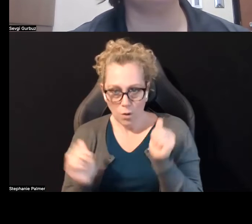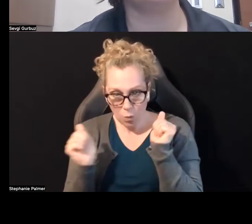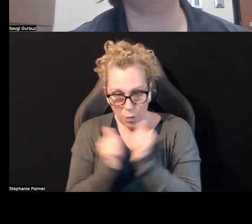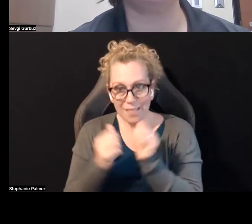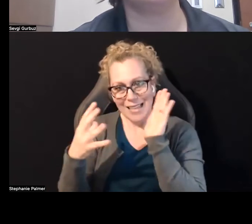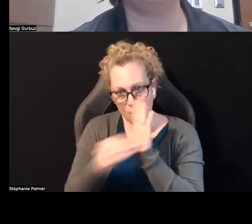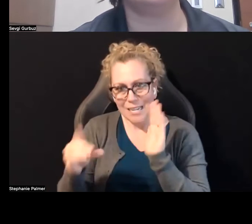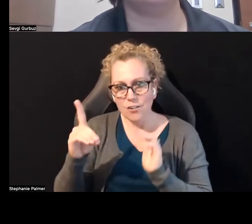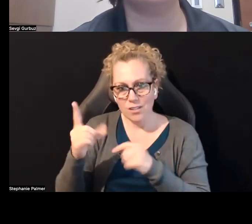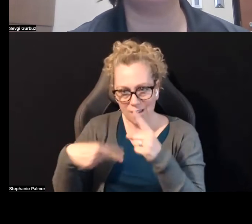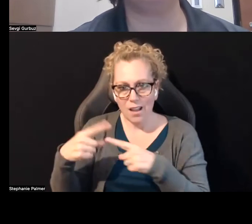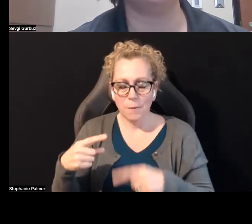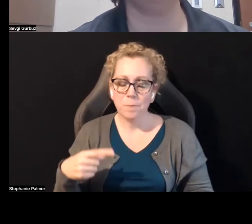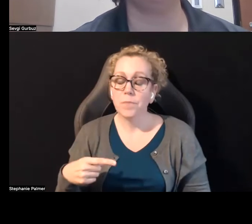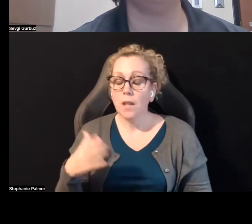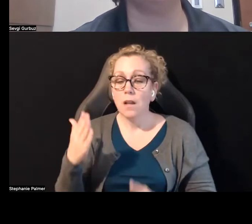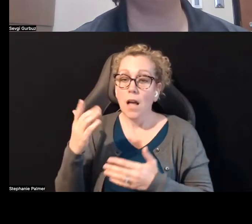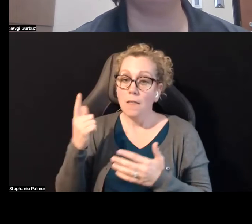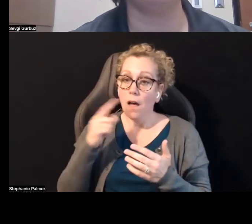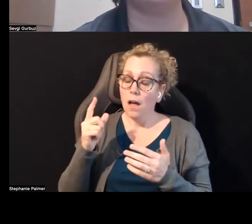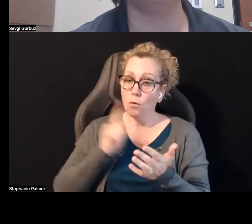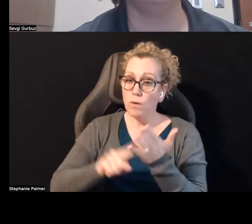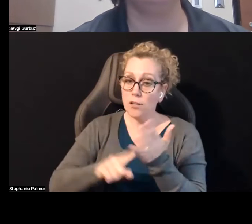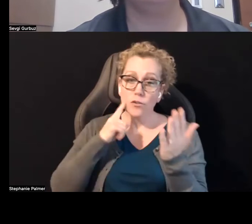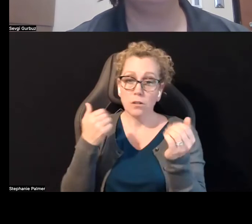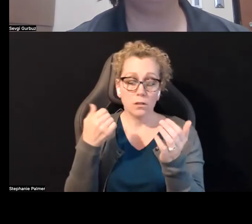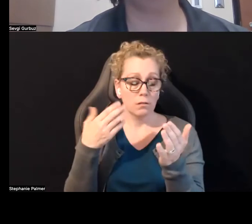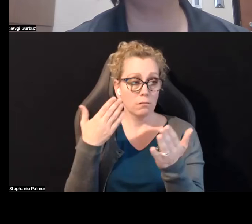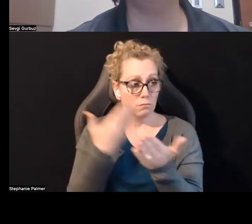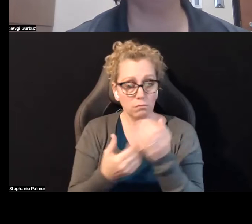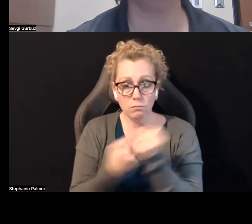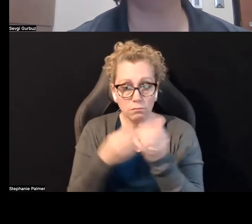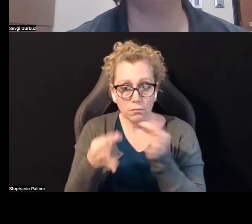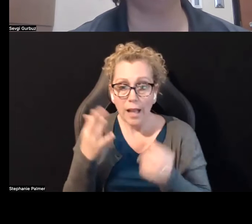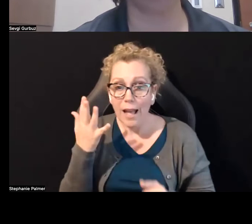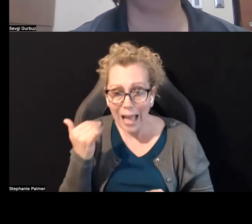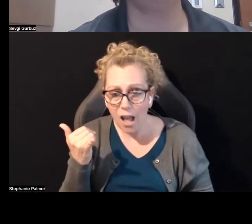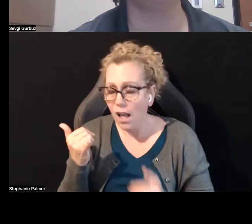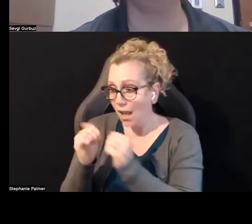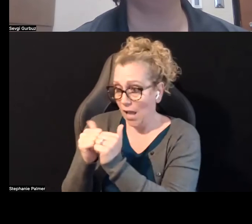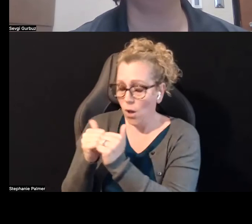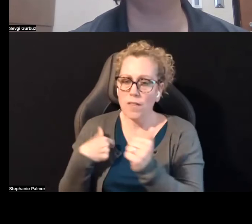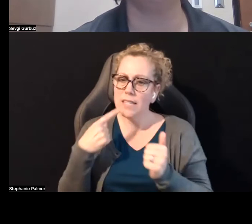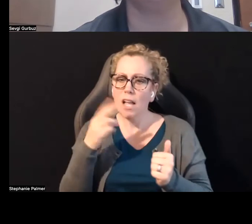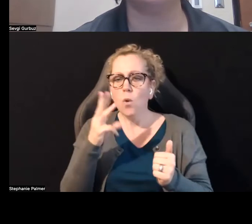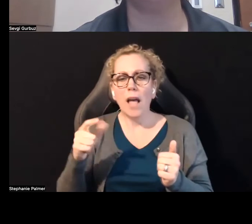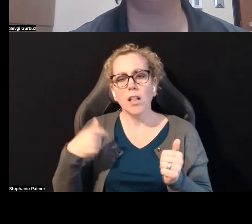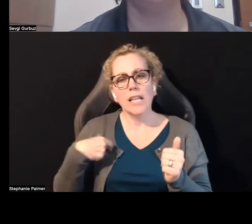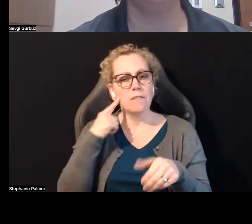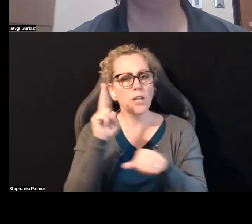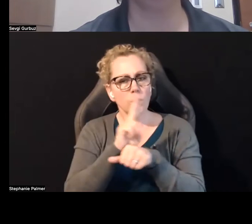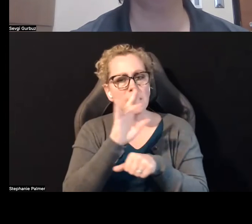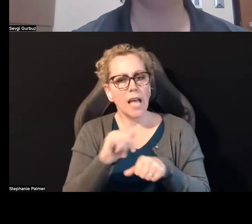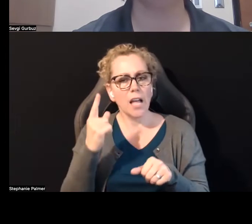Some authors have justified this by using the argument that in developing technology for human-computer